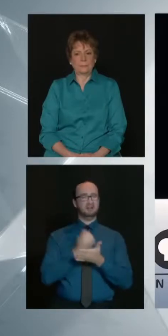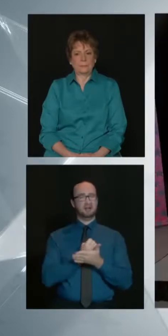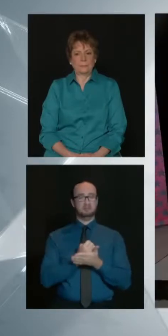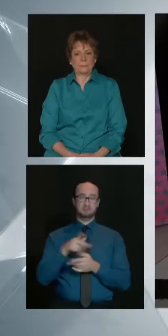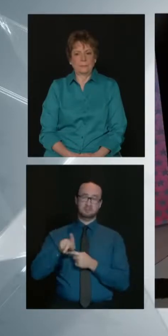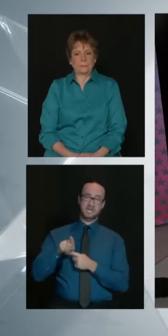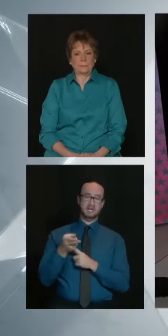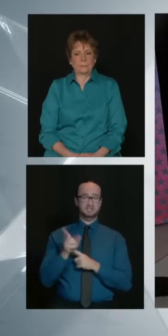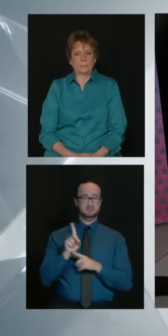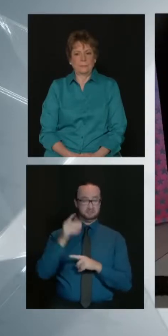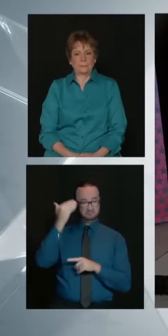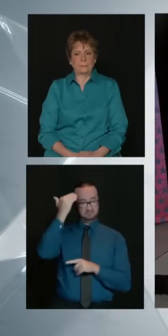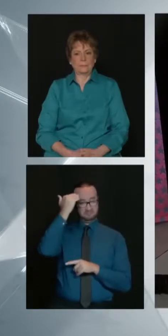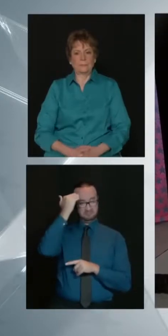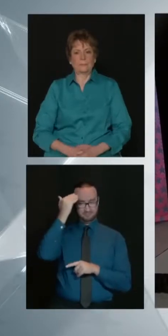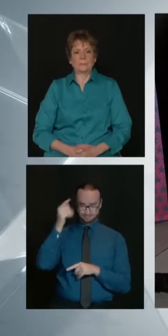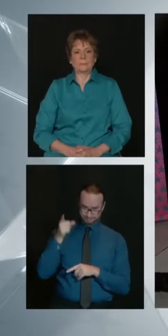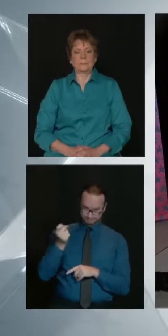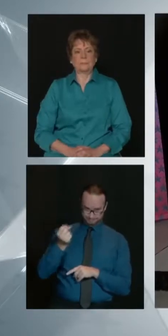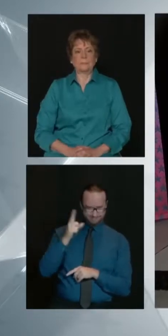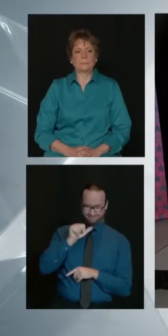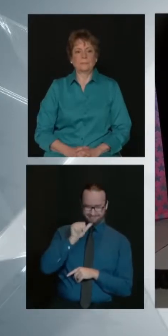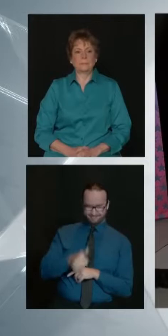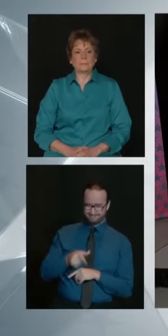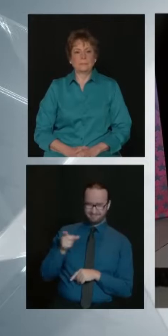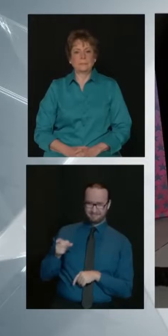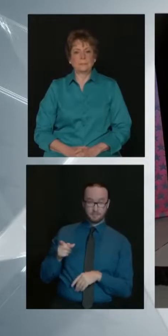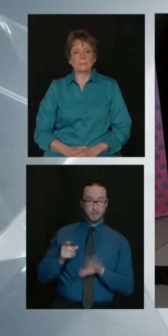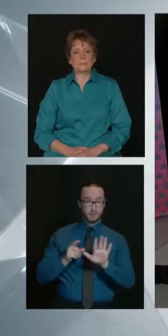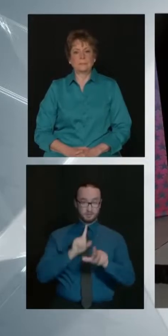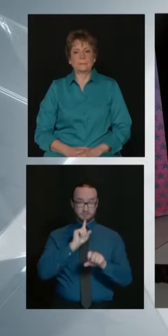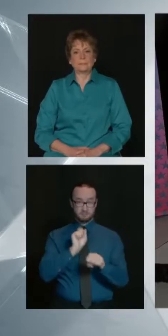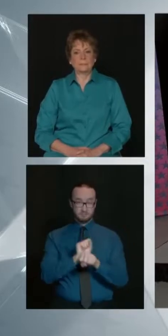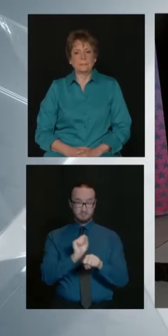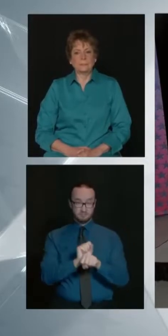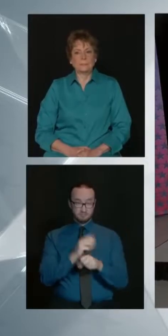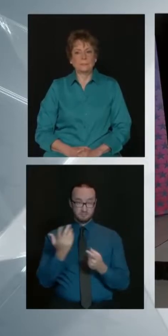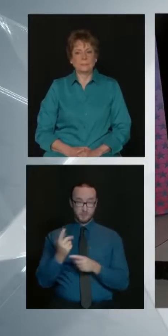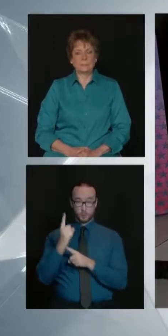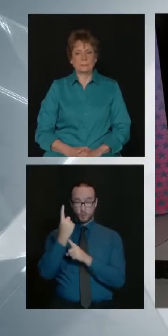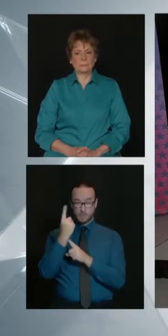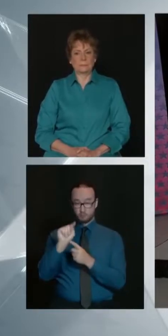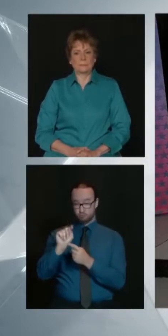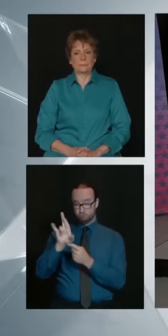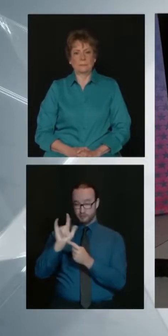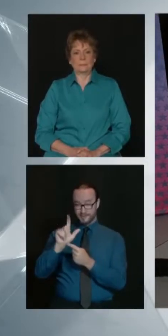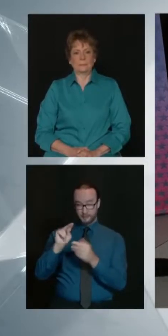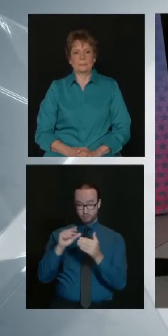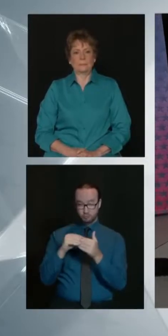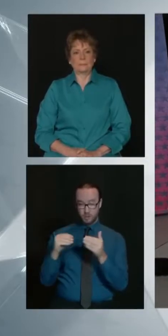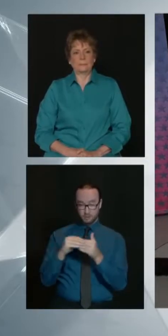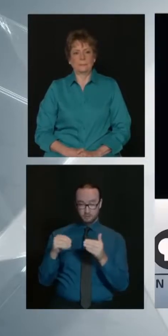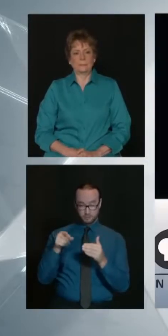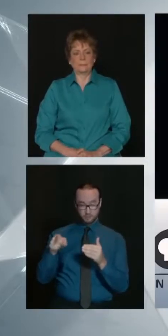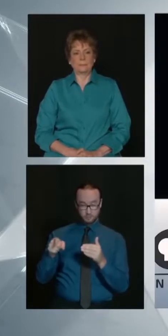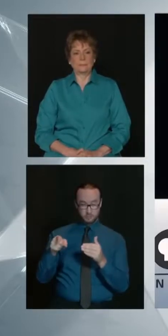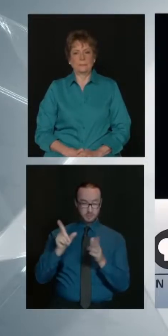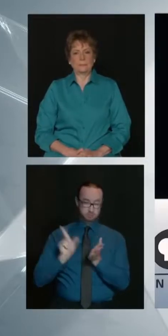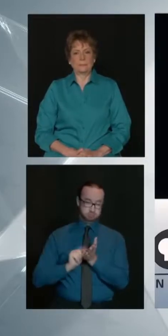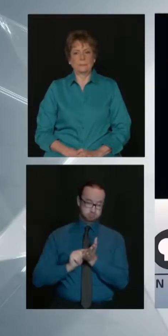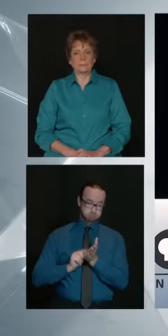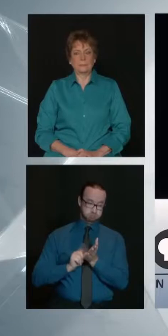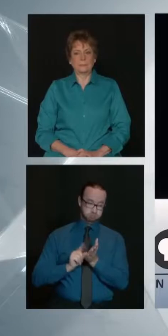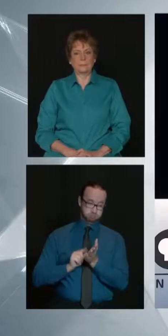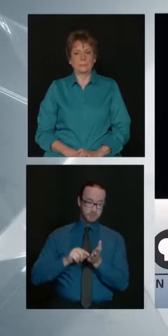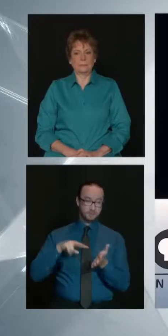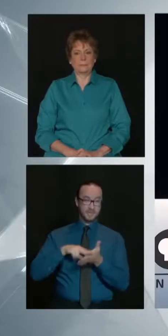makes every dollar in your wallet worth less and less. It sends prices at the supermarket skyrocketing. So no, they caused this crushing inflation, and it is